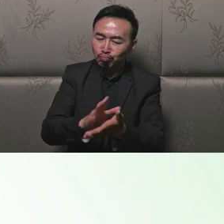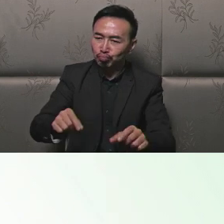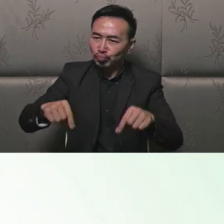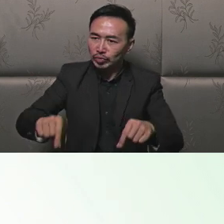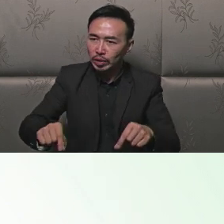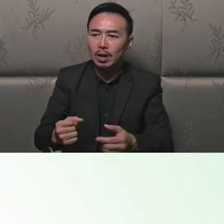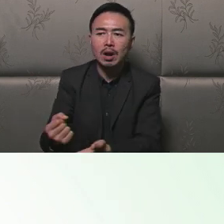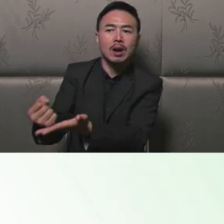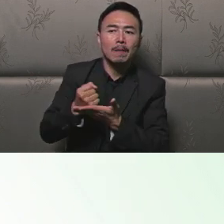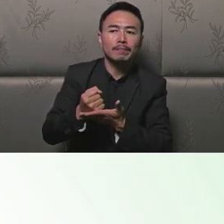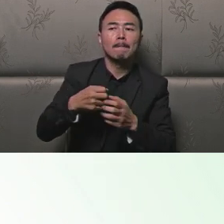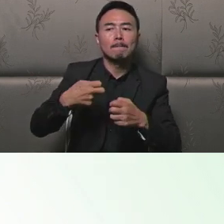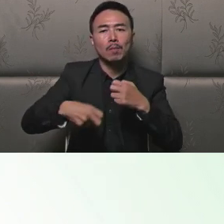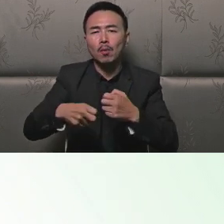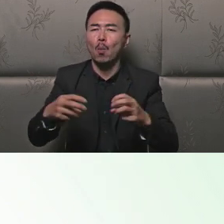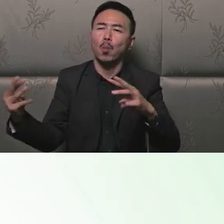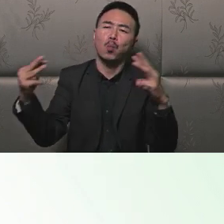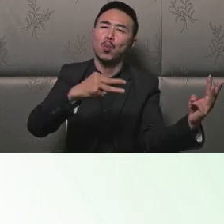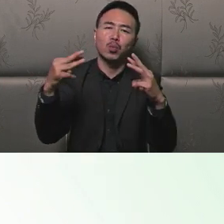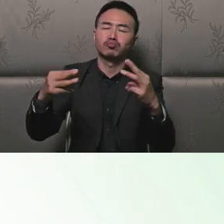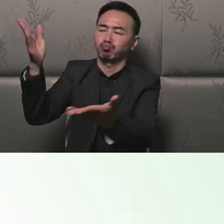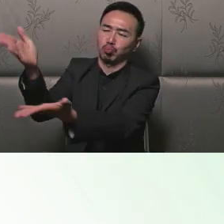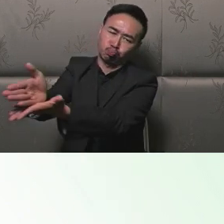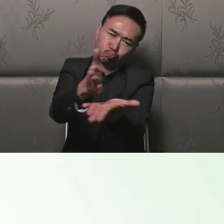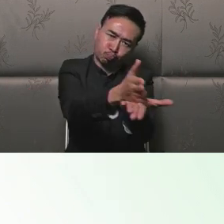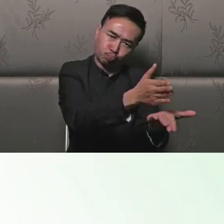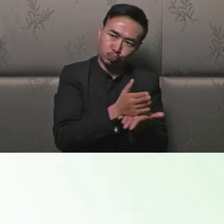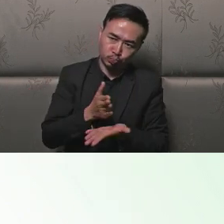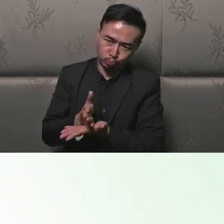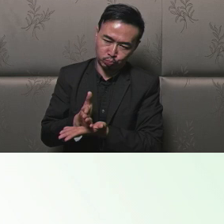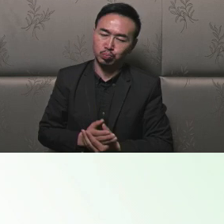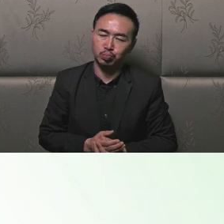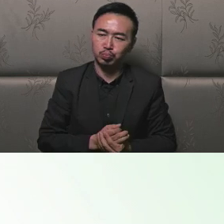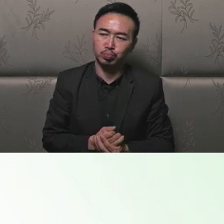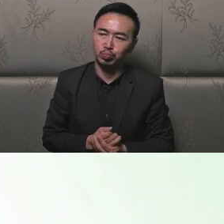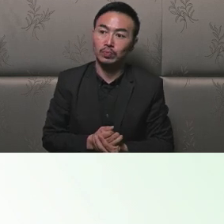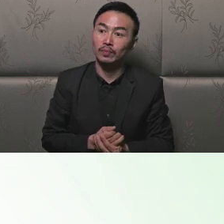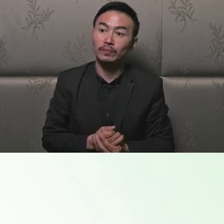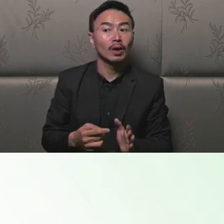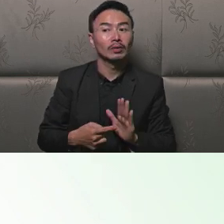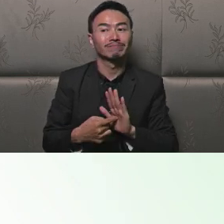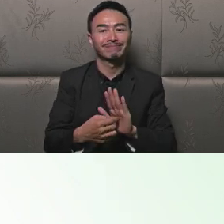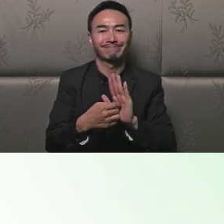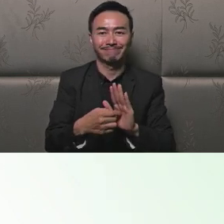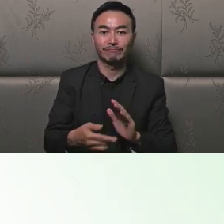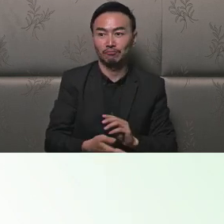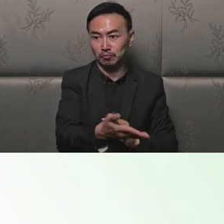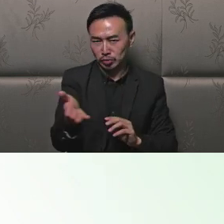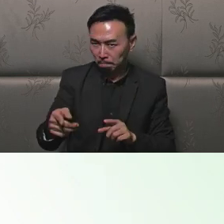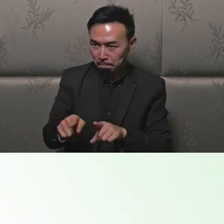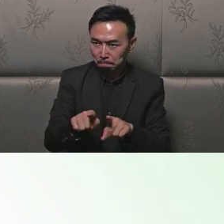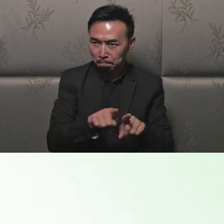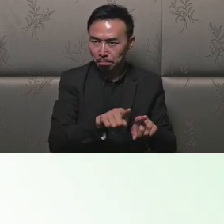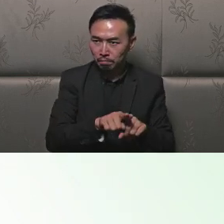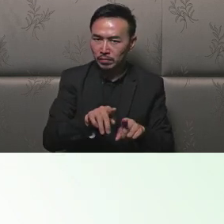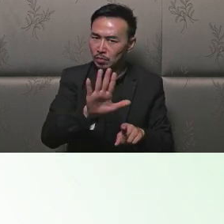of people, such as many of you here coming from a range of governments or different branches of civil